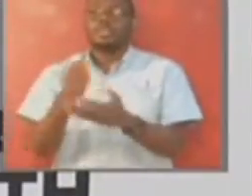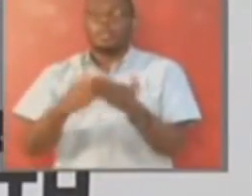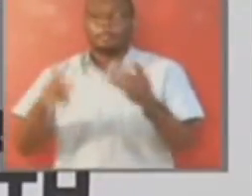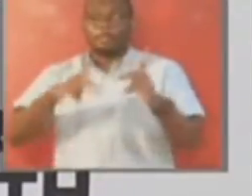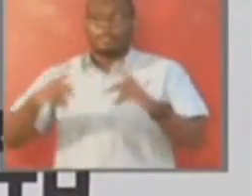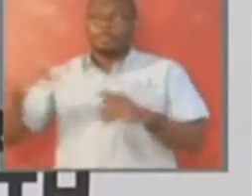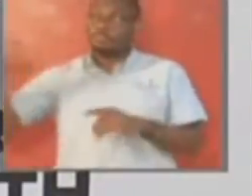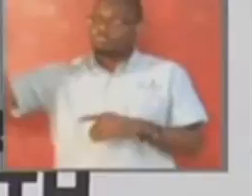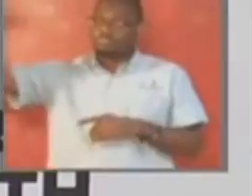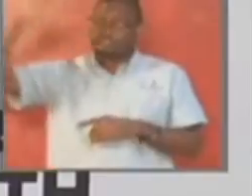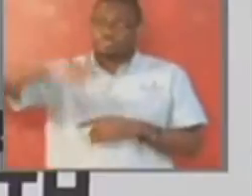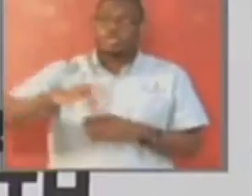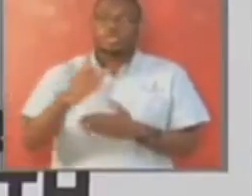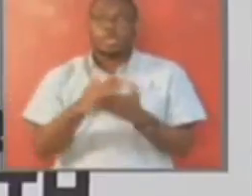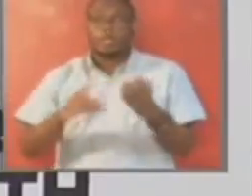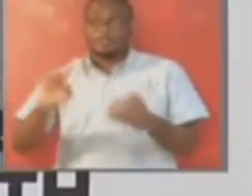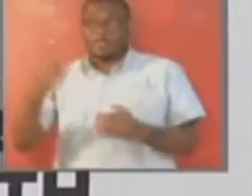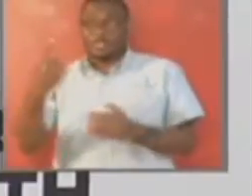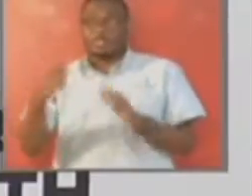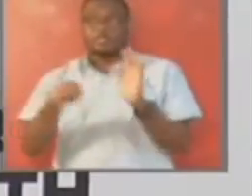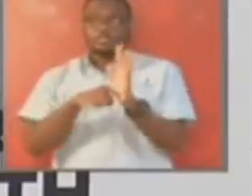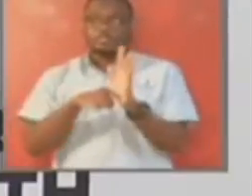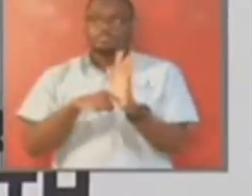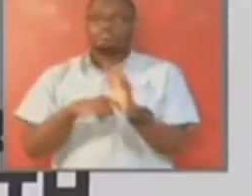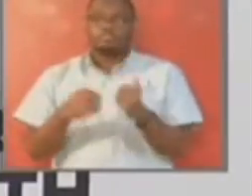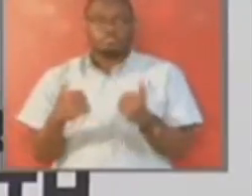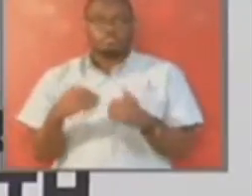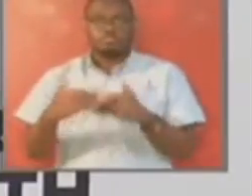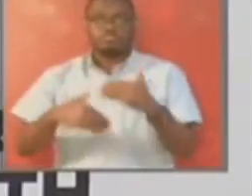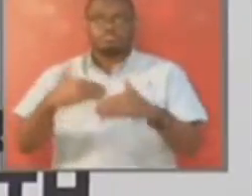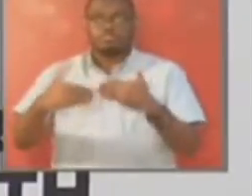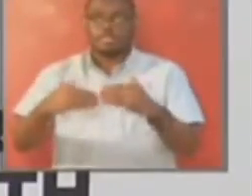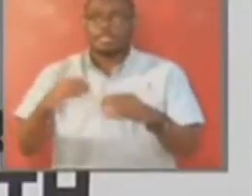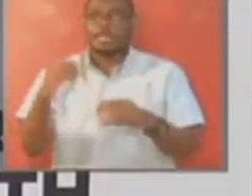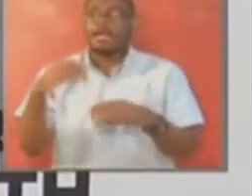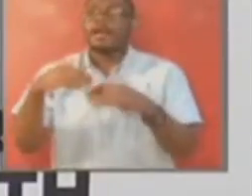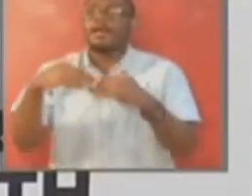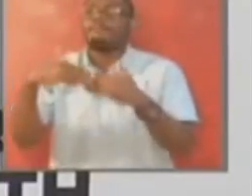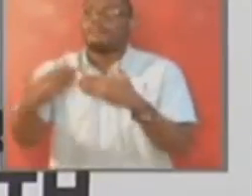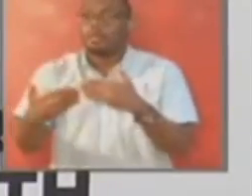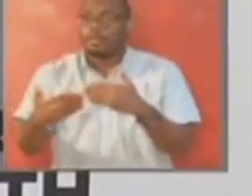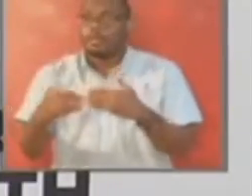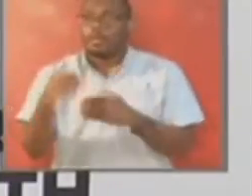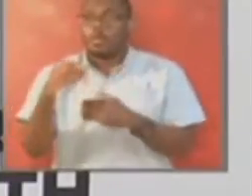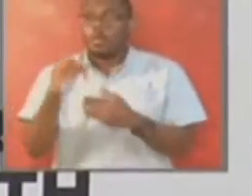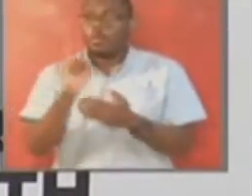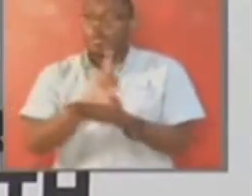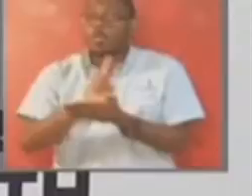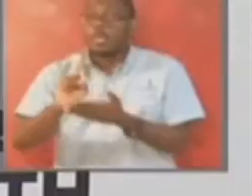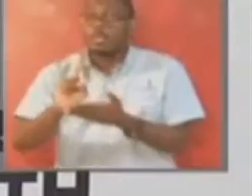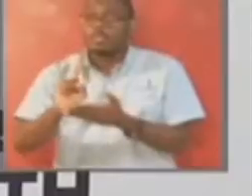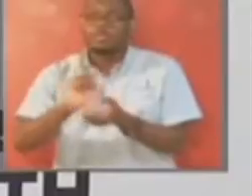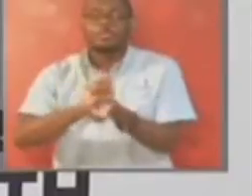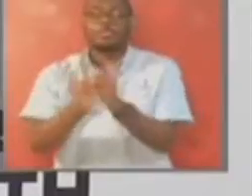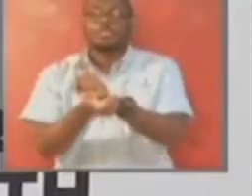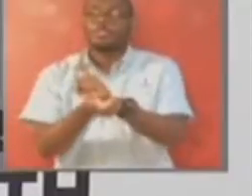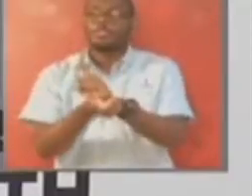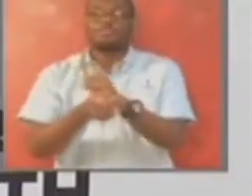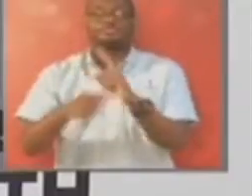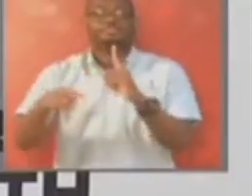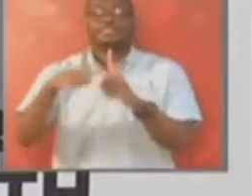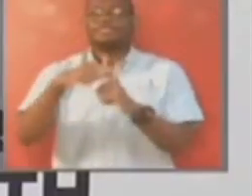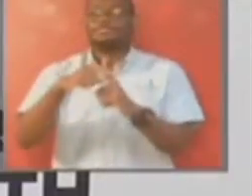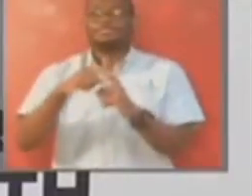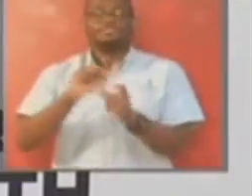our quarantine orders for now, 7 days for moderate to high risk in a state facility, followed by 4 days at